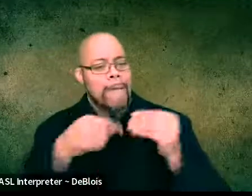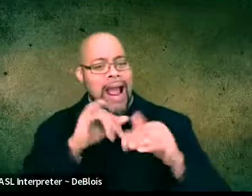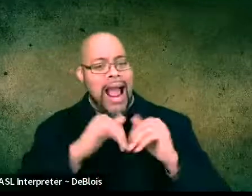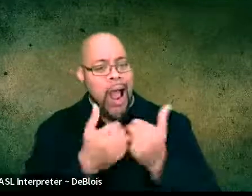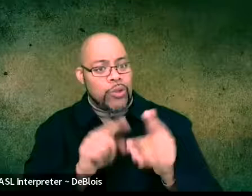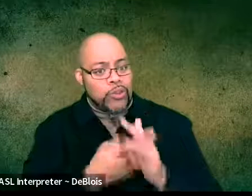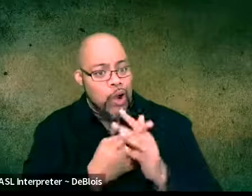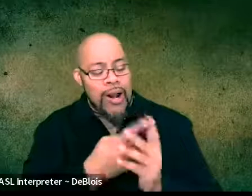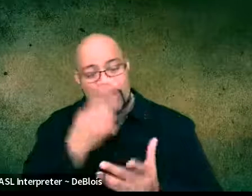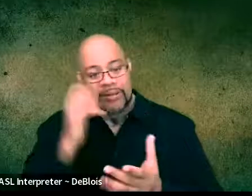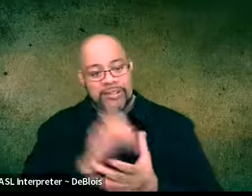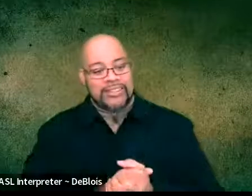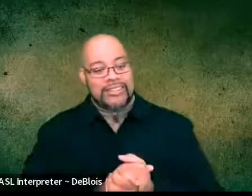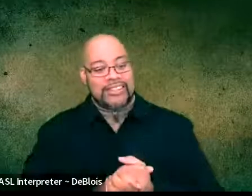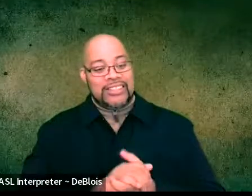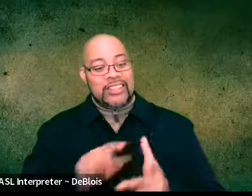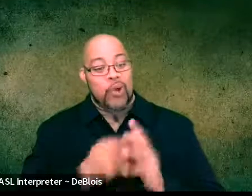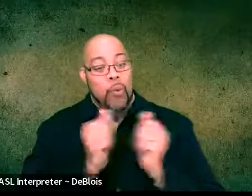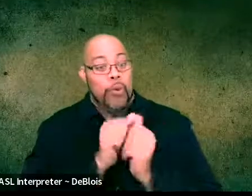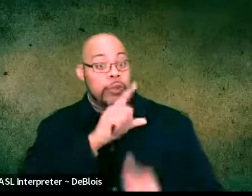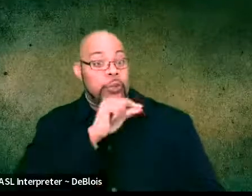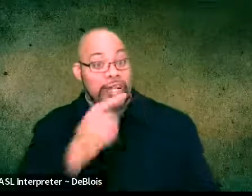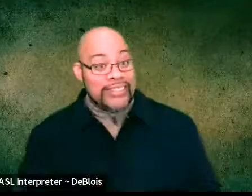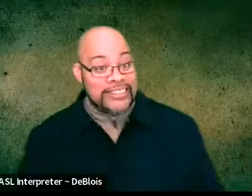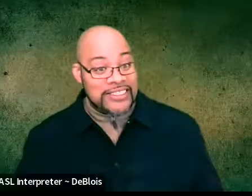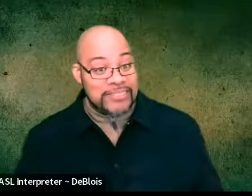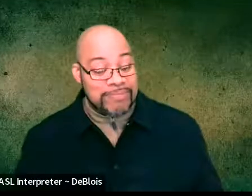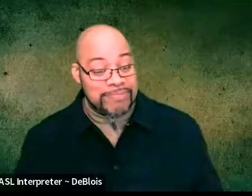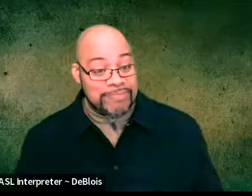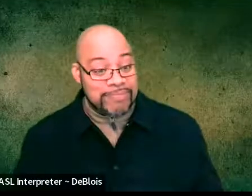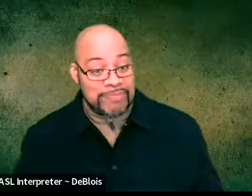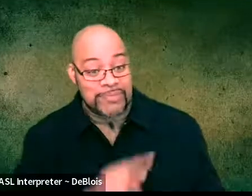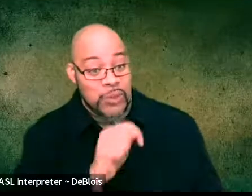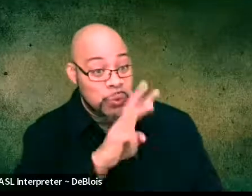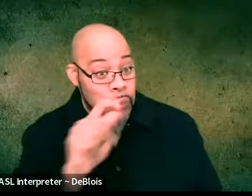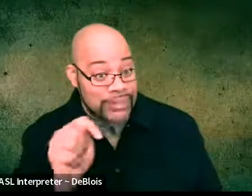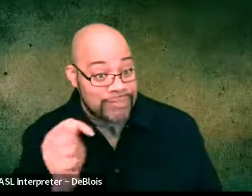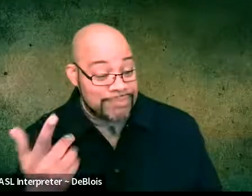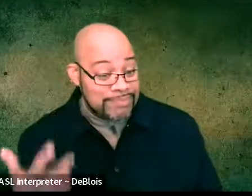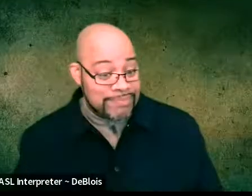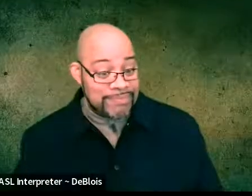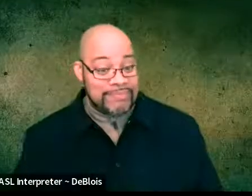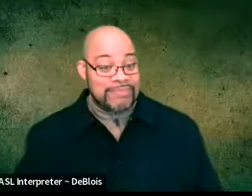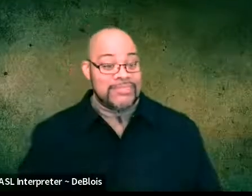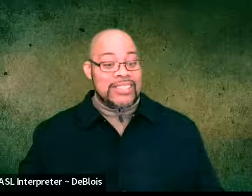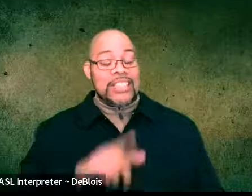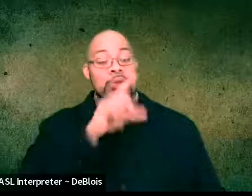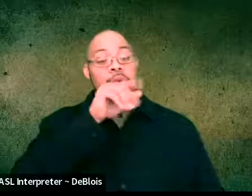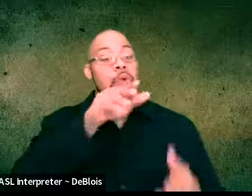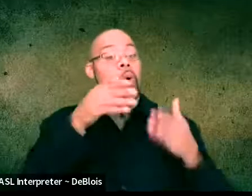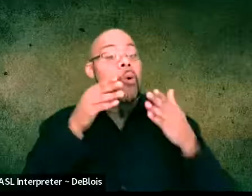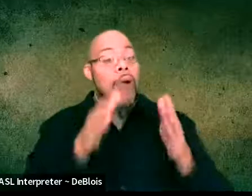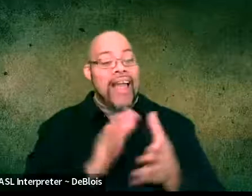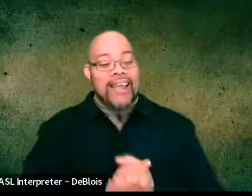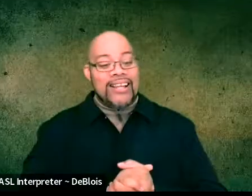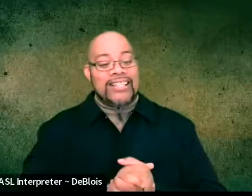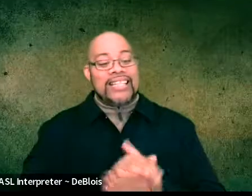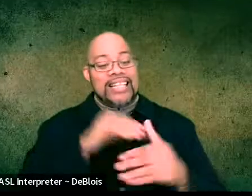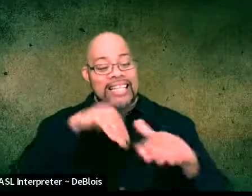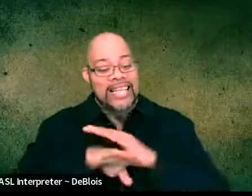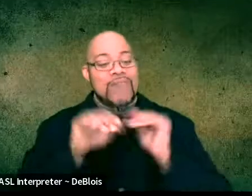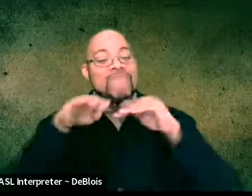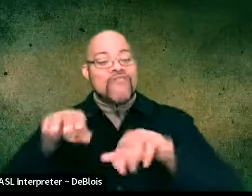started, because it started with a tweet. You know, tweet your way into